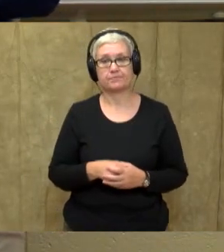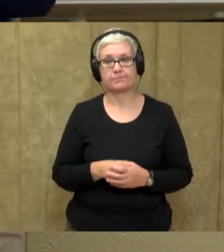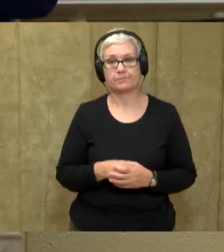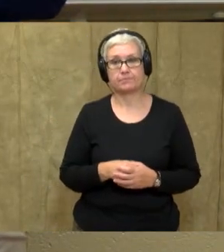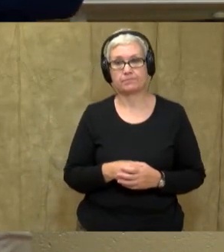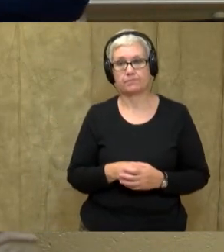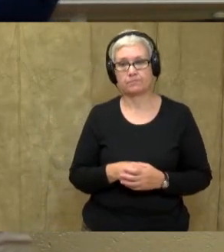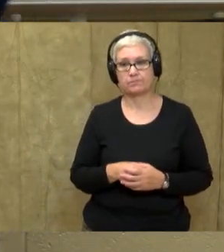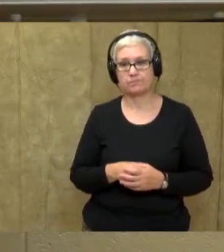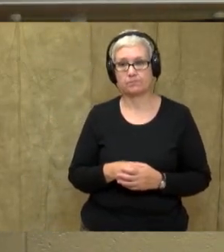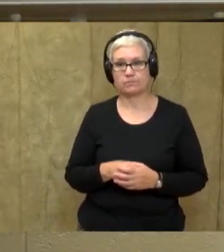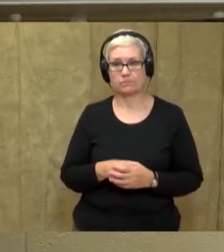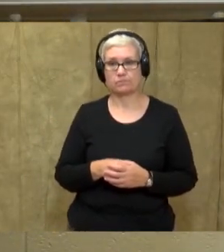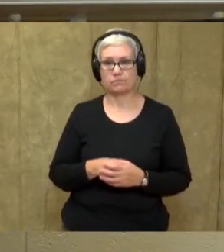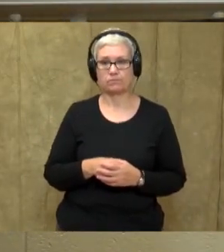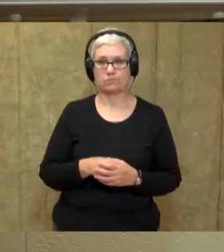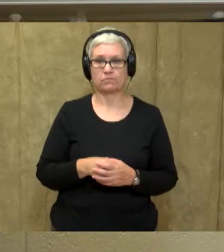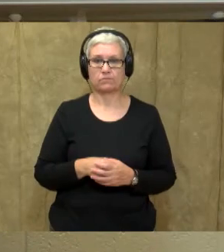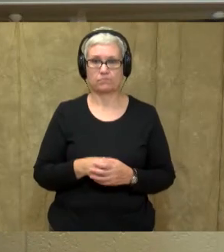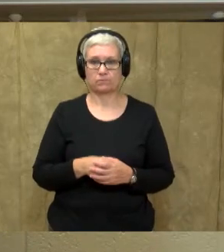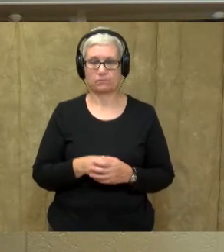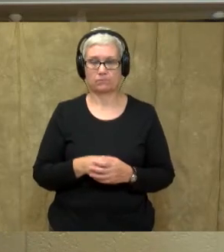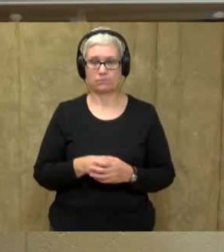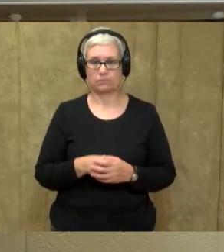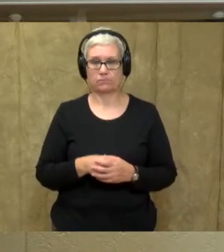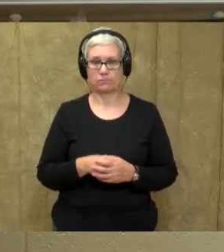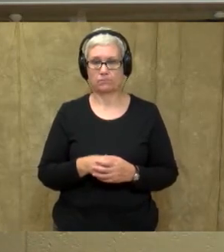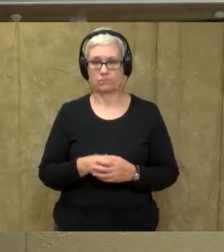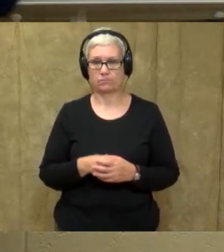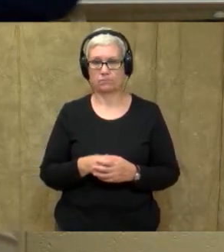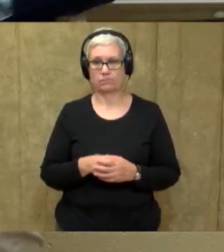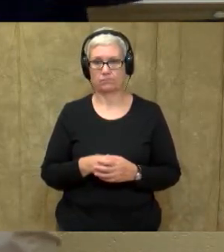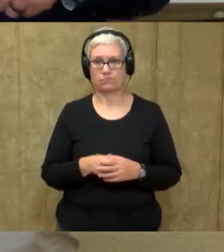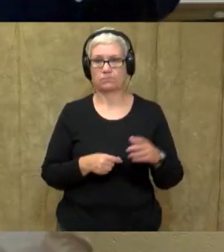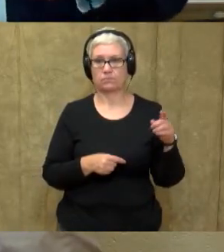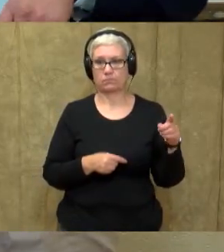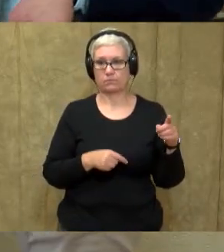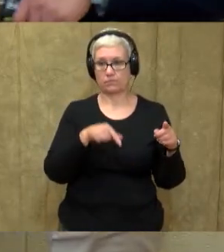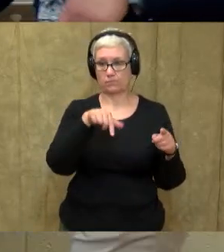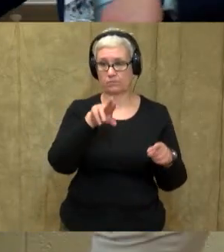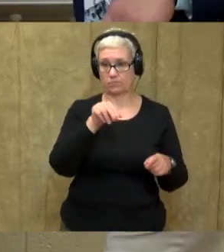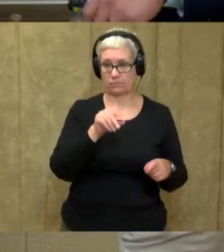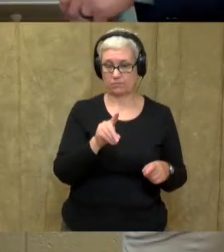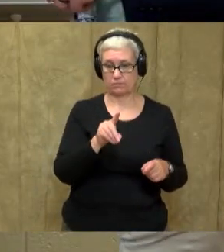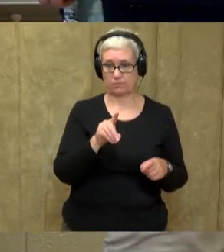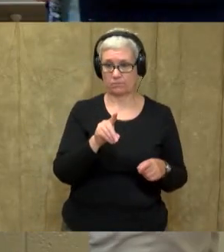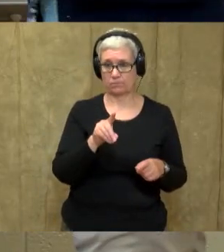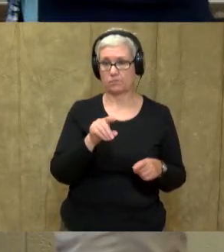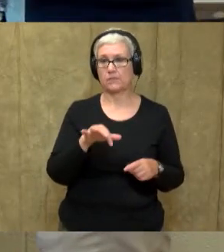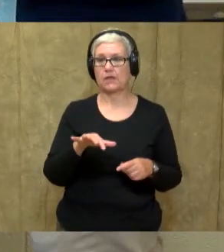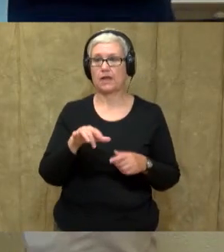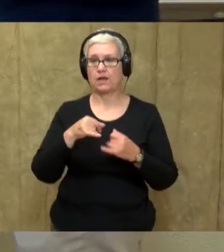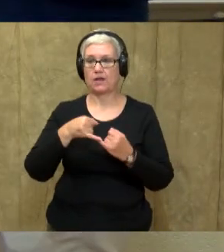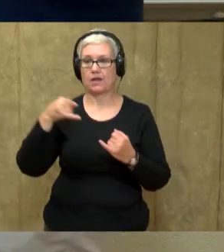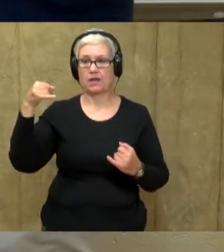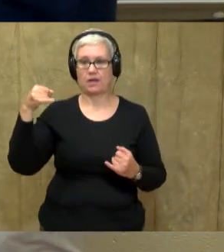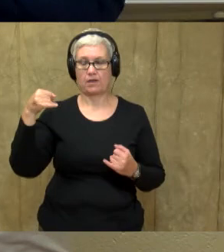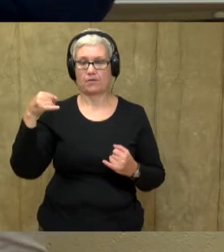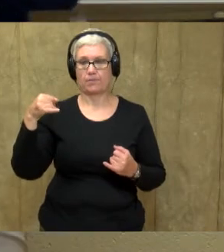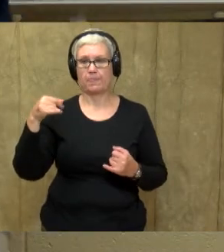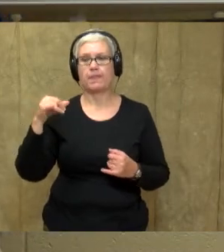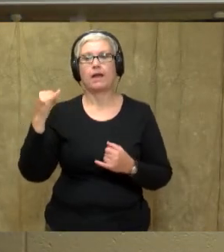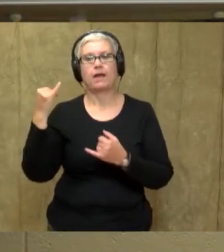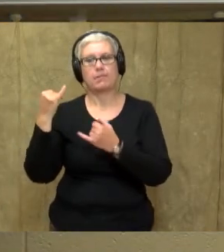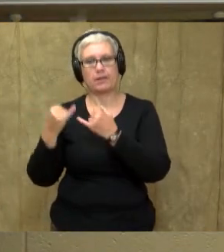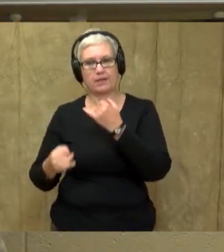equation. So our first two terms, that quadratic term and that linear term, aren't going to tell us too much in this particular context. But this